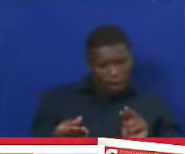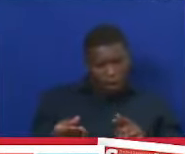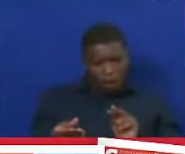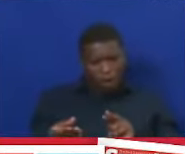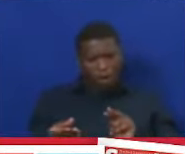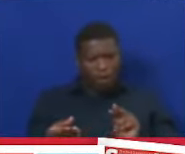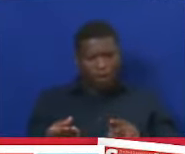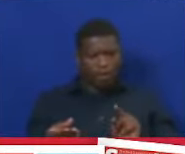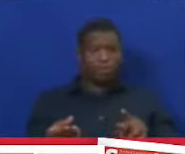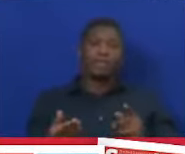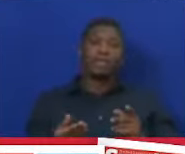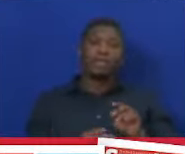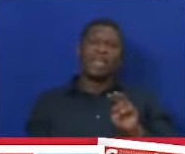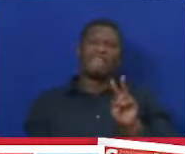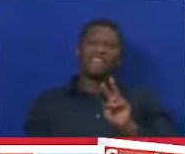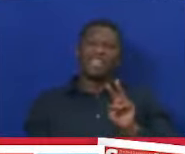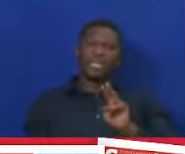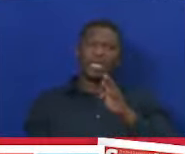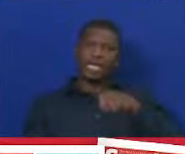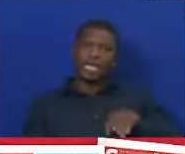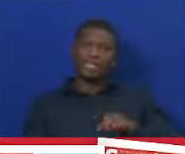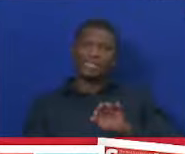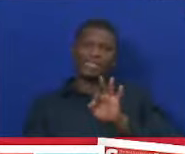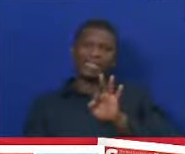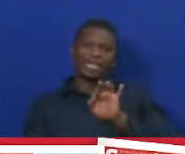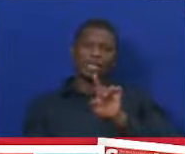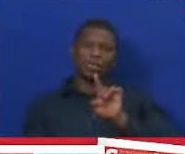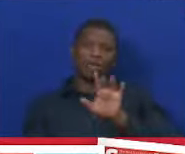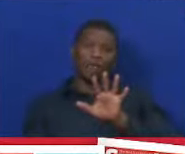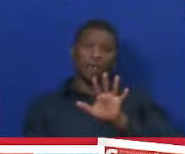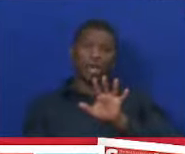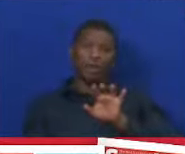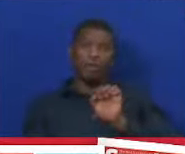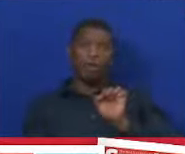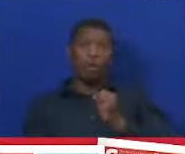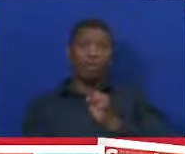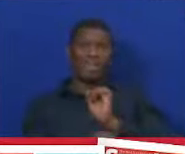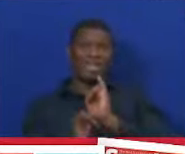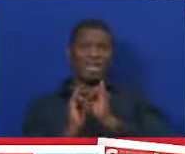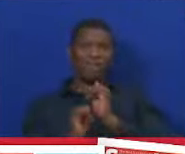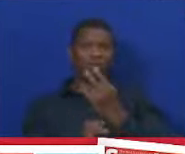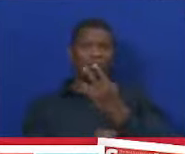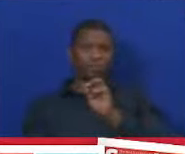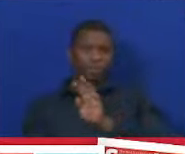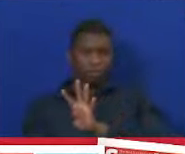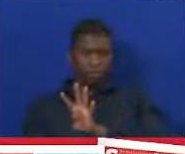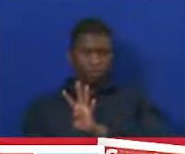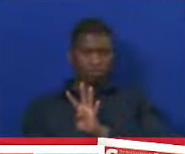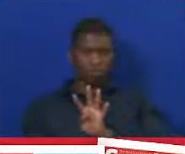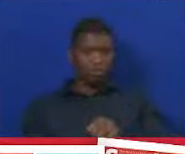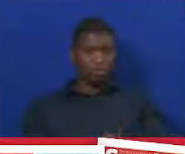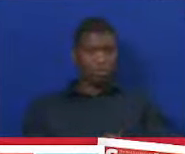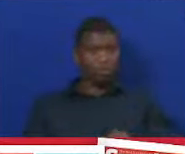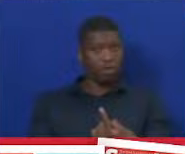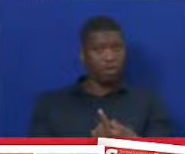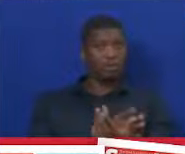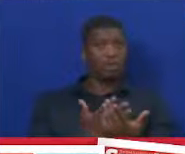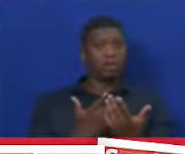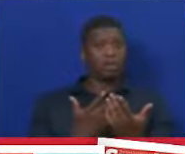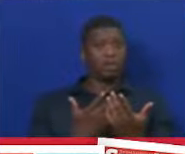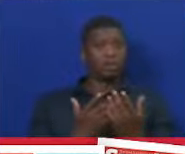315 of 11/2024, whereby a businessman known